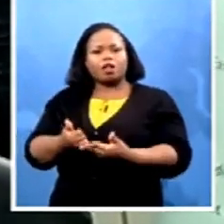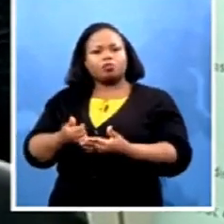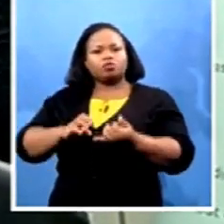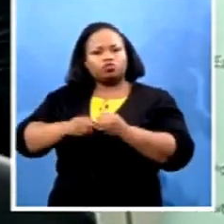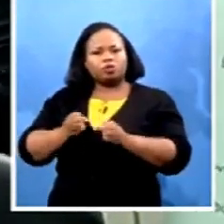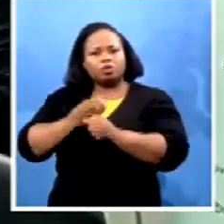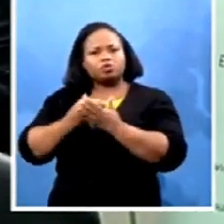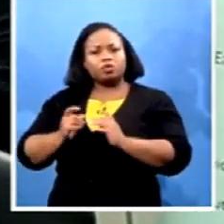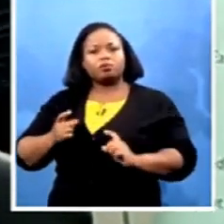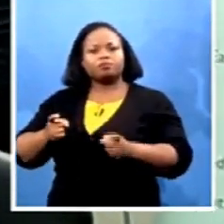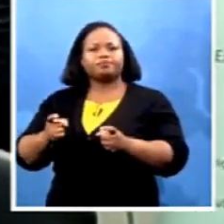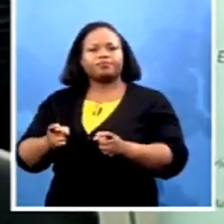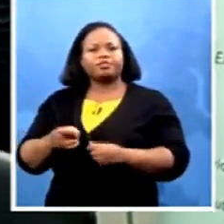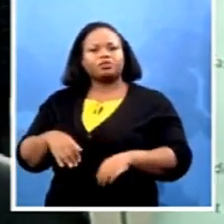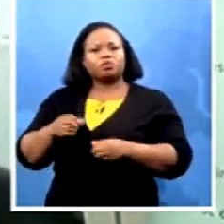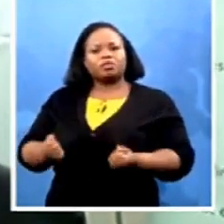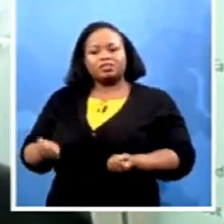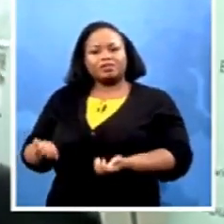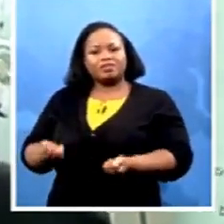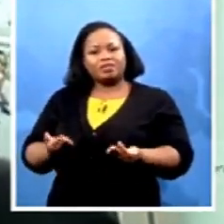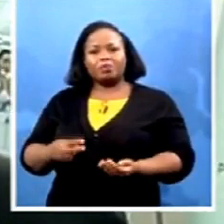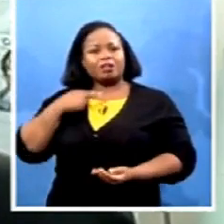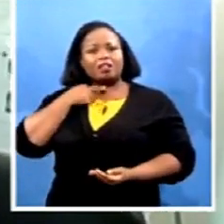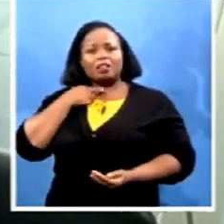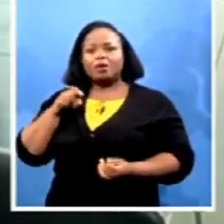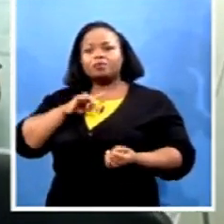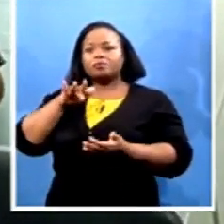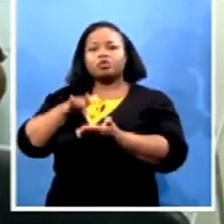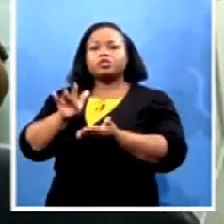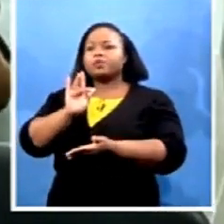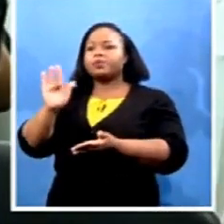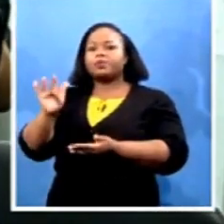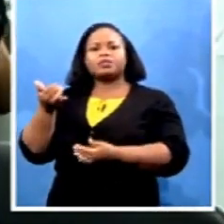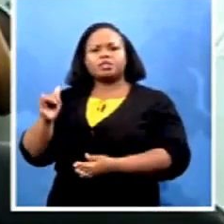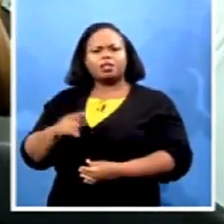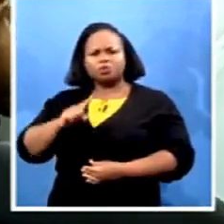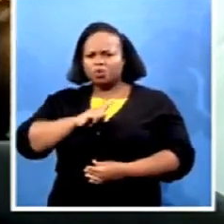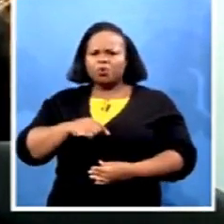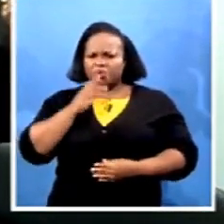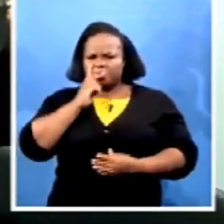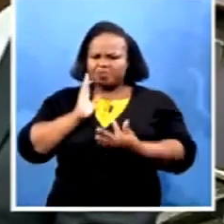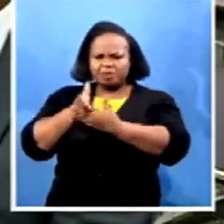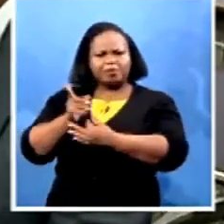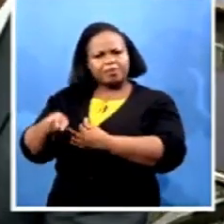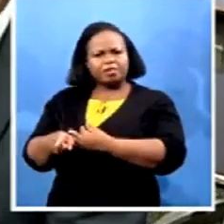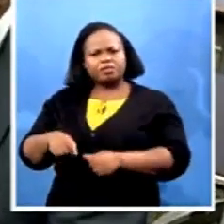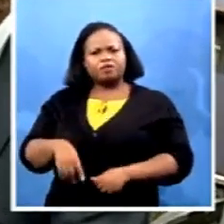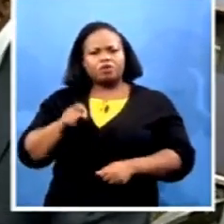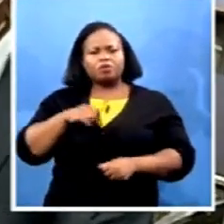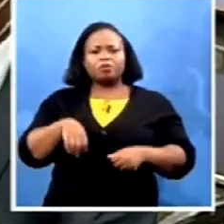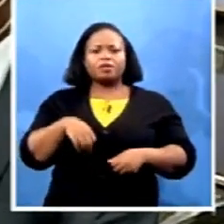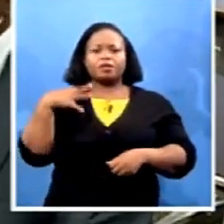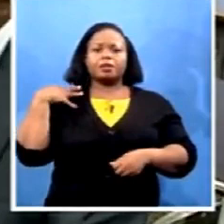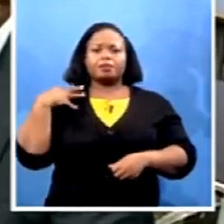that are required. So it is, as we've said, we really need an intervention as provided by the National Minister. But equally, let's get people